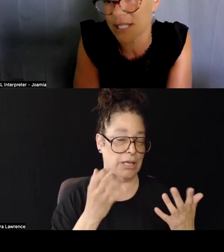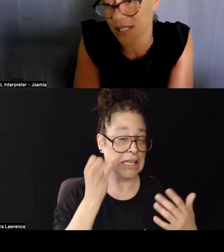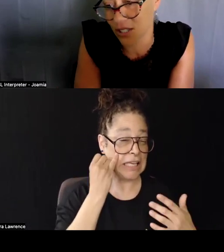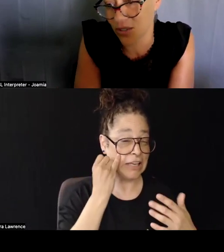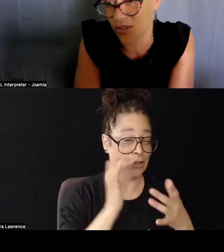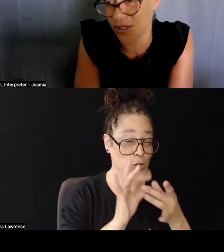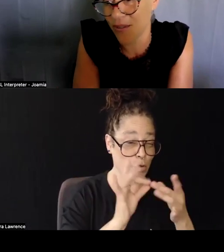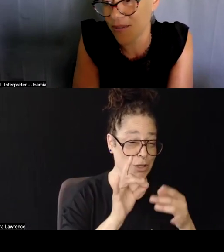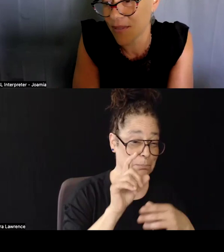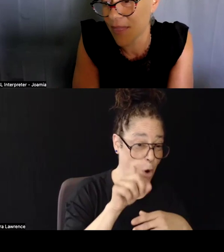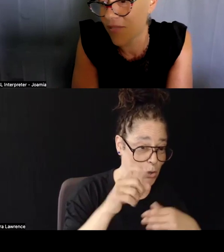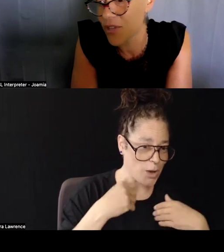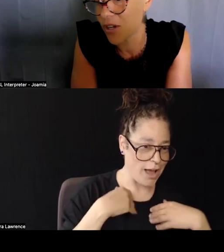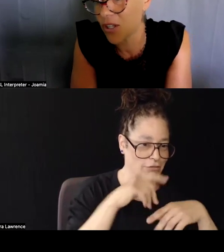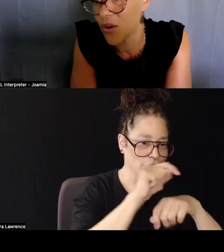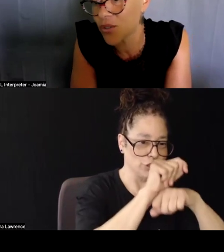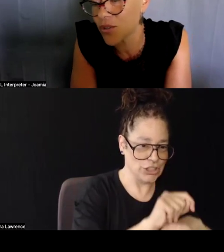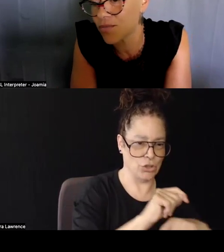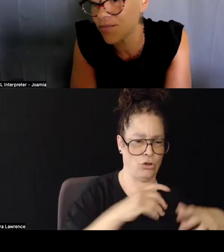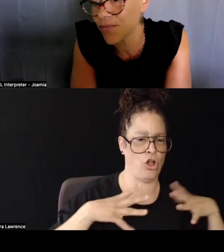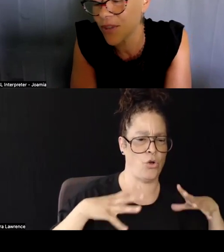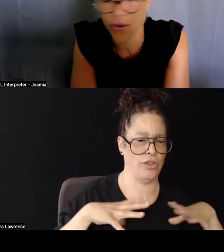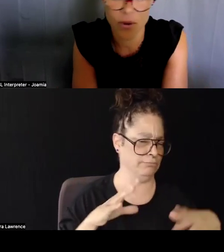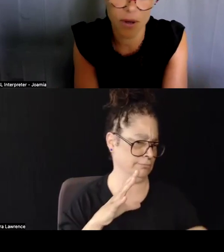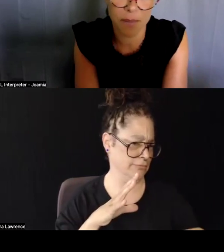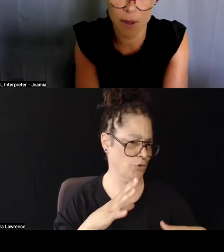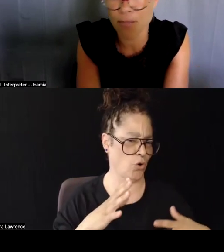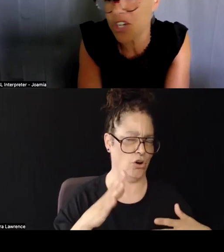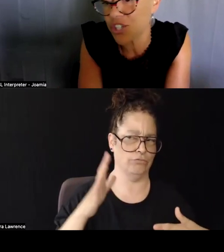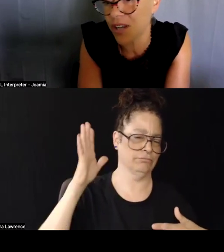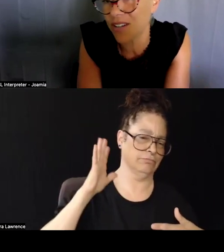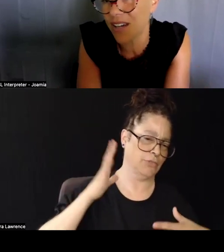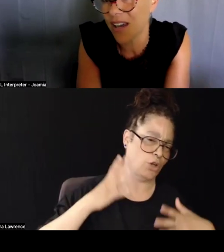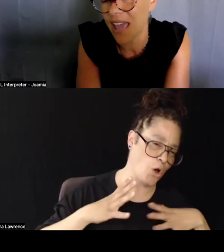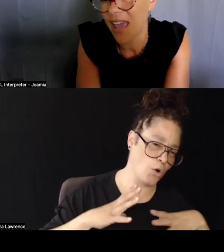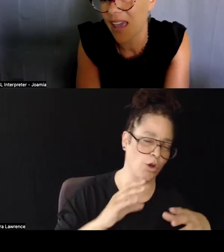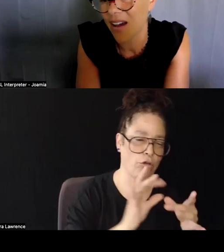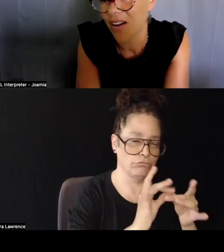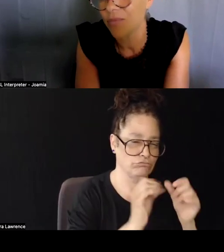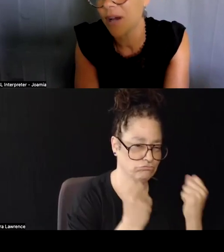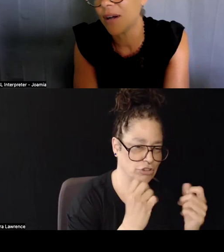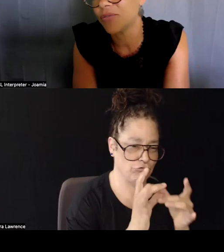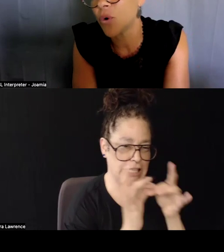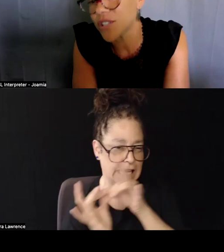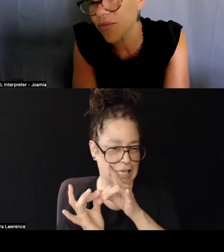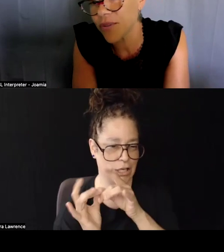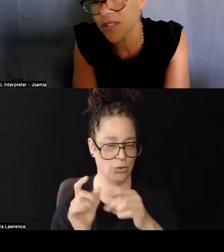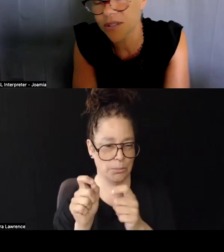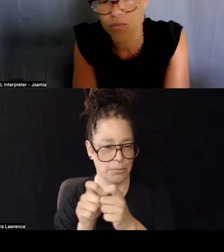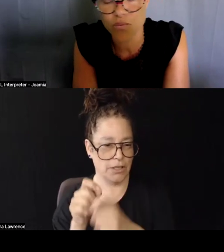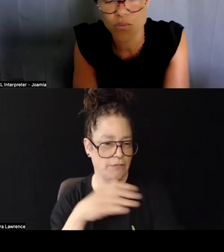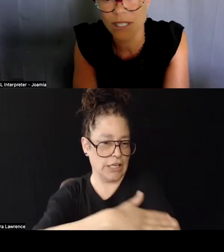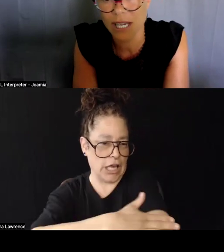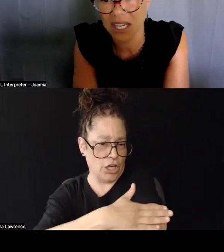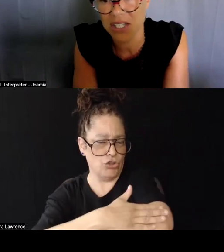would listen to. If the clothes, are mentioned, of course, if